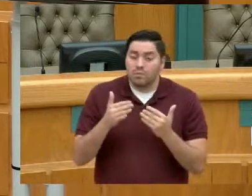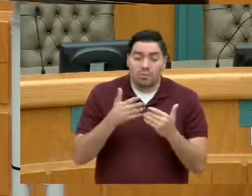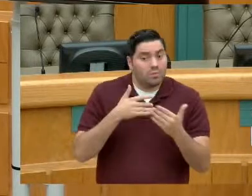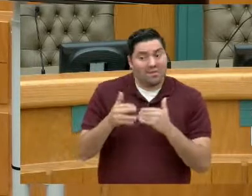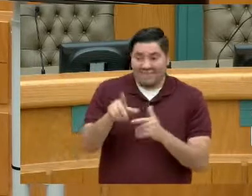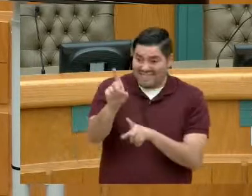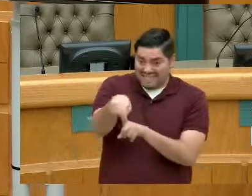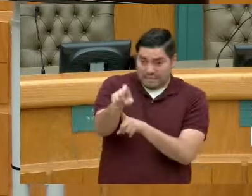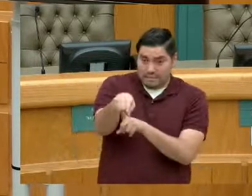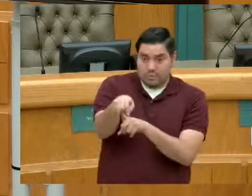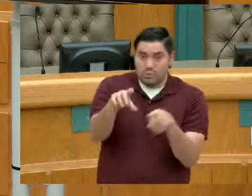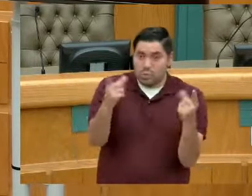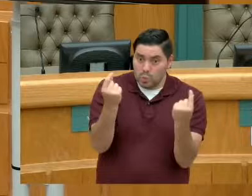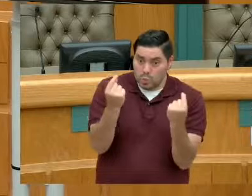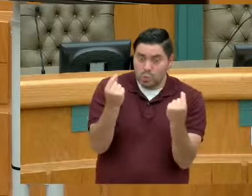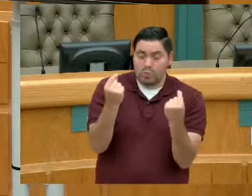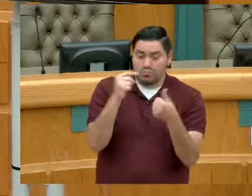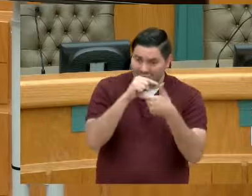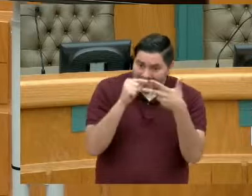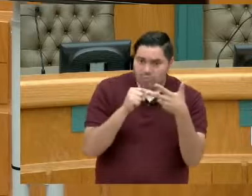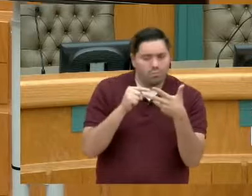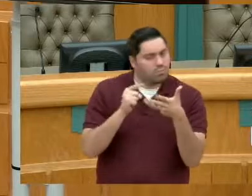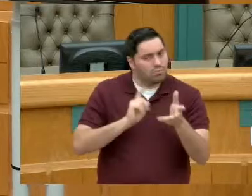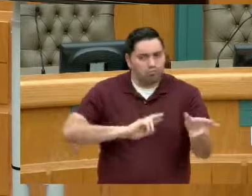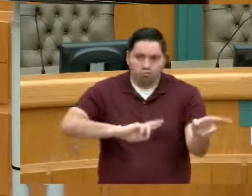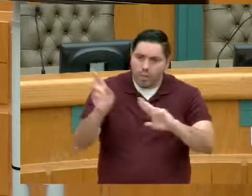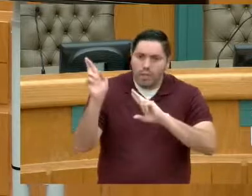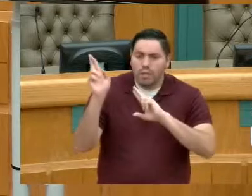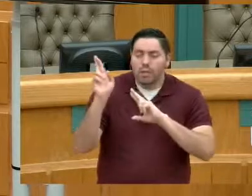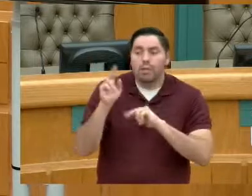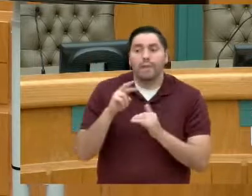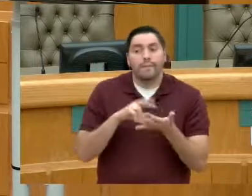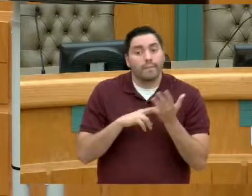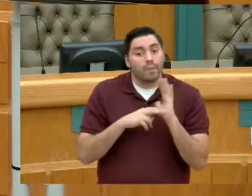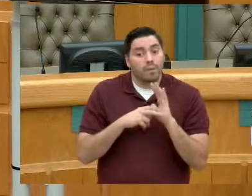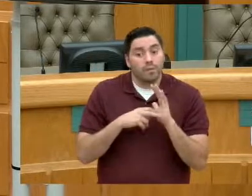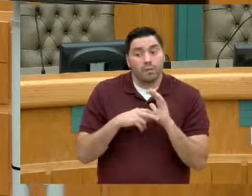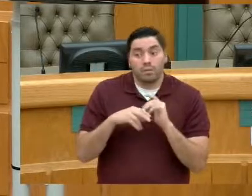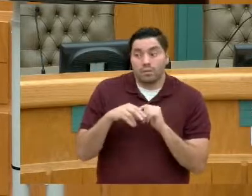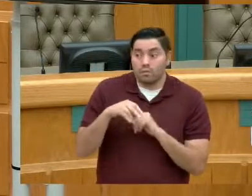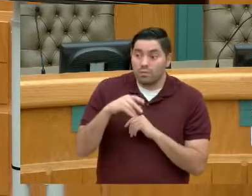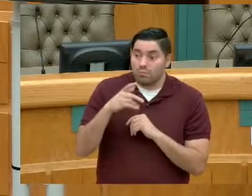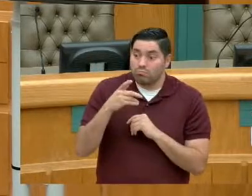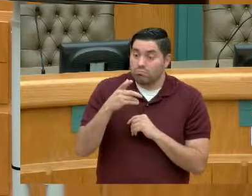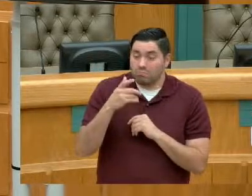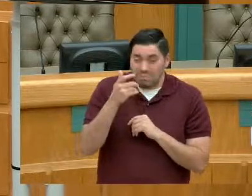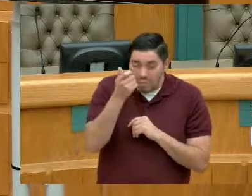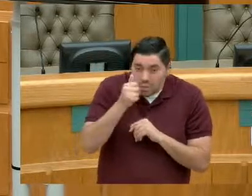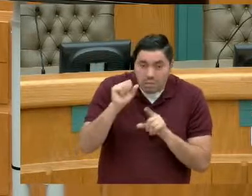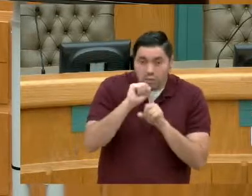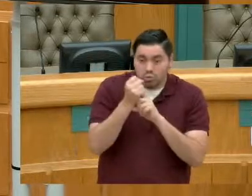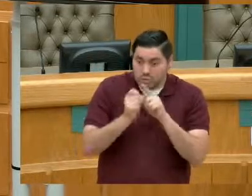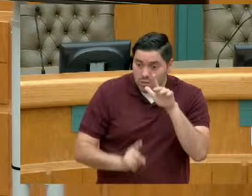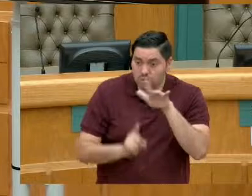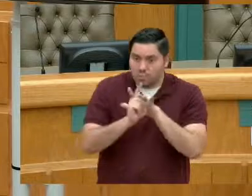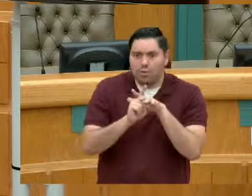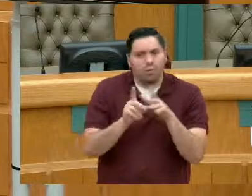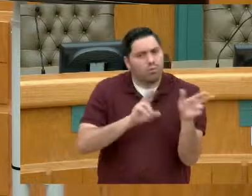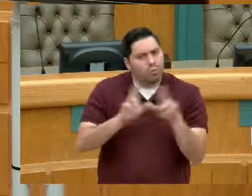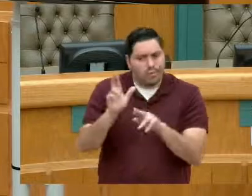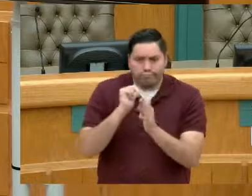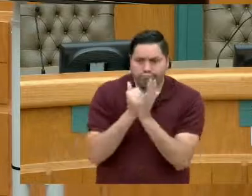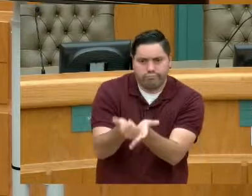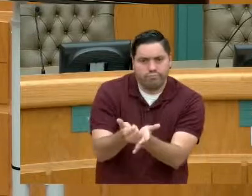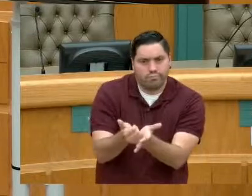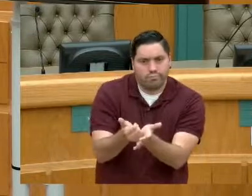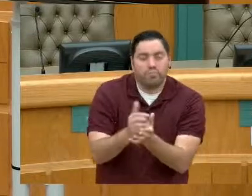take all necessary precautions and to be ready to assist with any situation that comes our way.